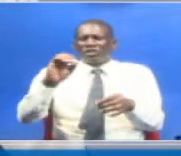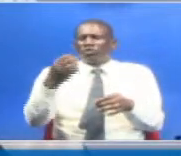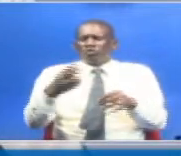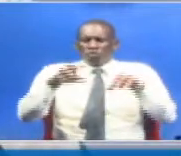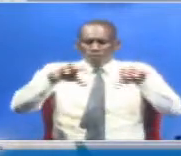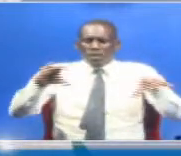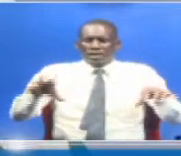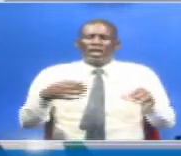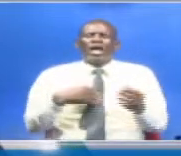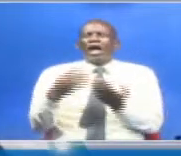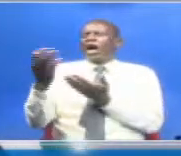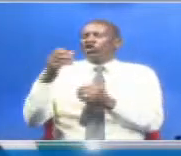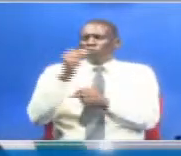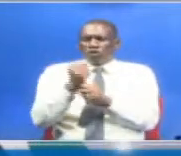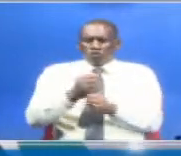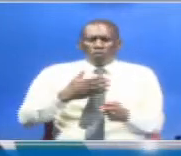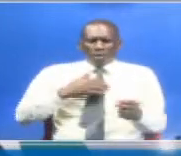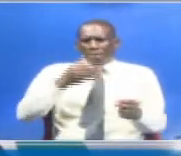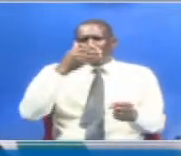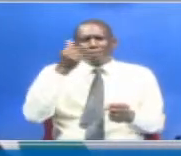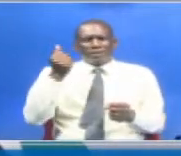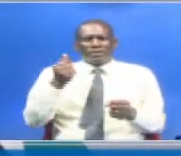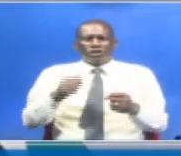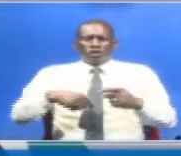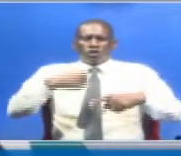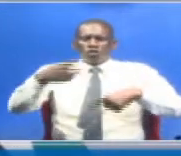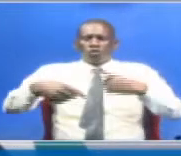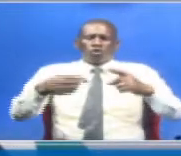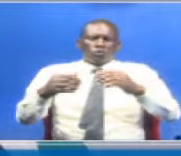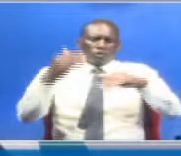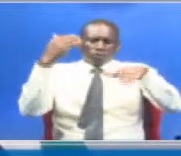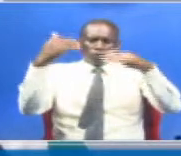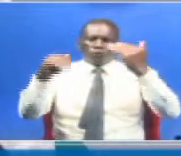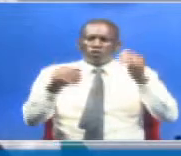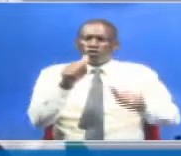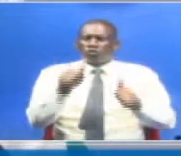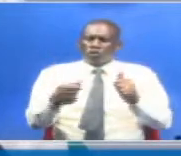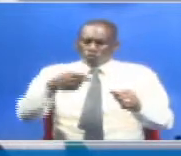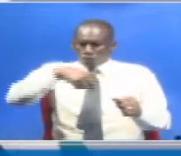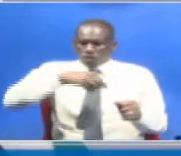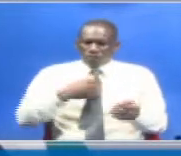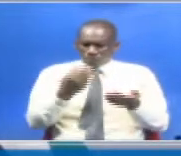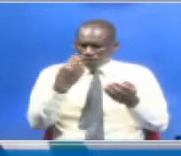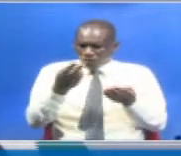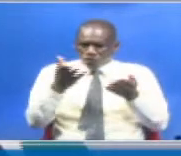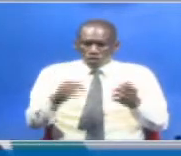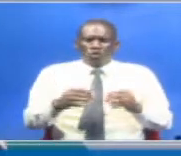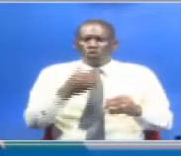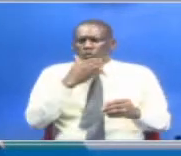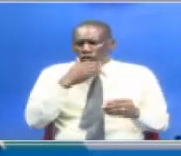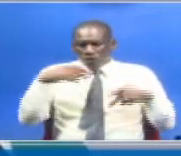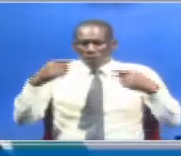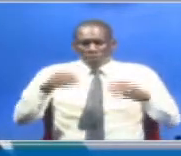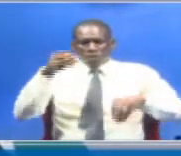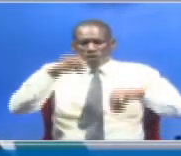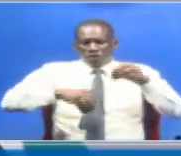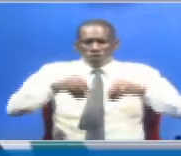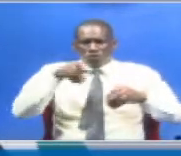best to keep up with the expertise that we've seen today and the wonderful people who've contributed to this